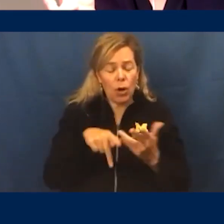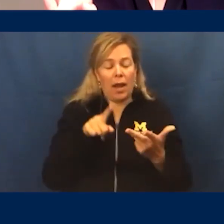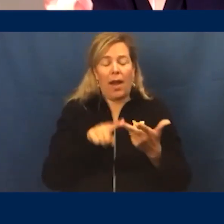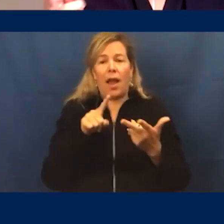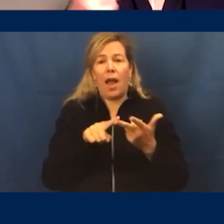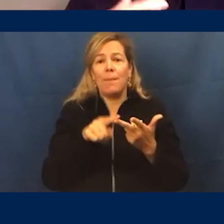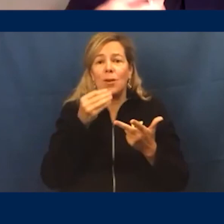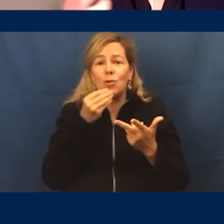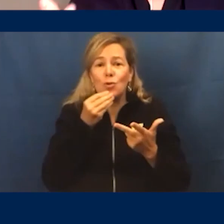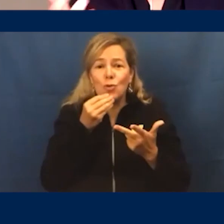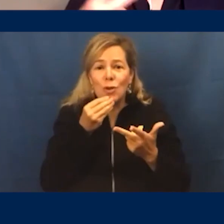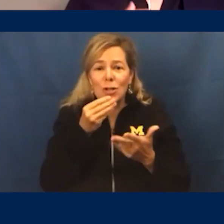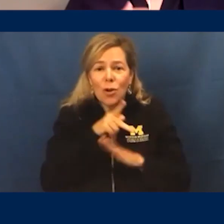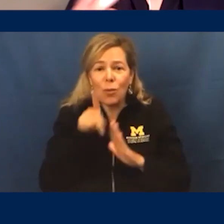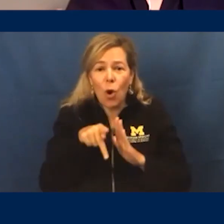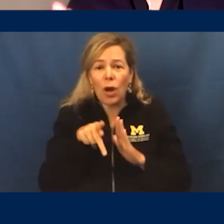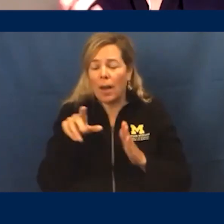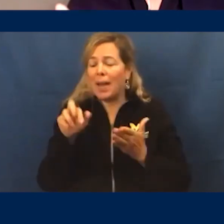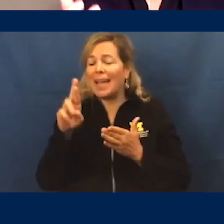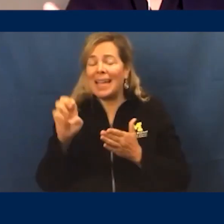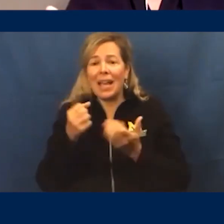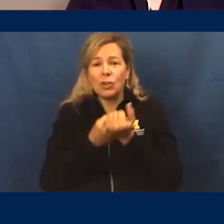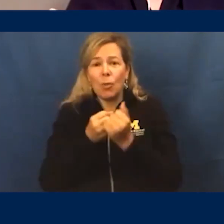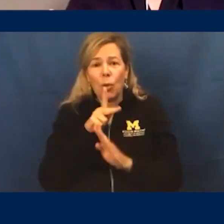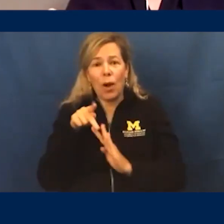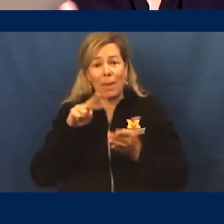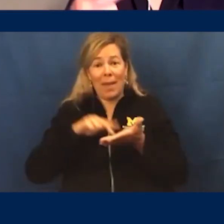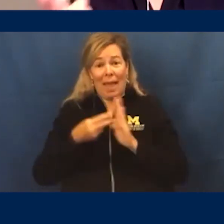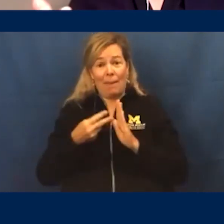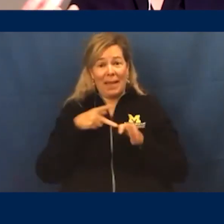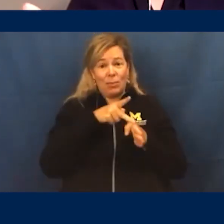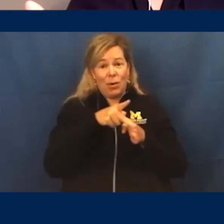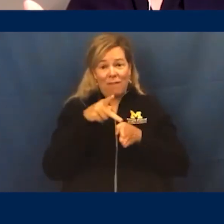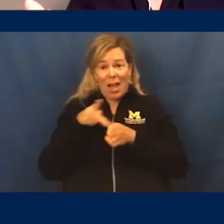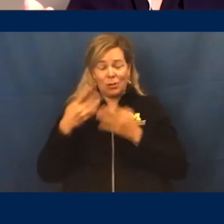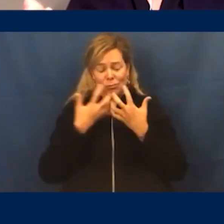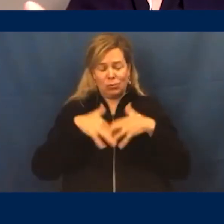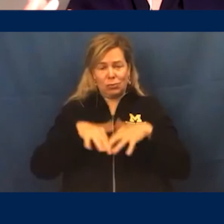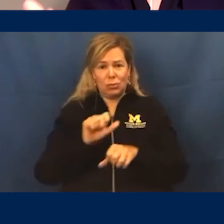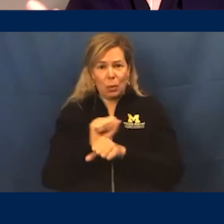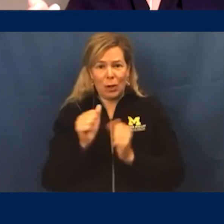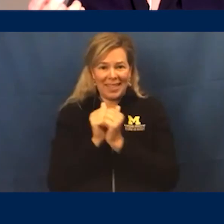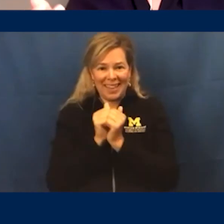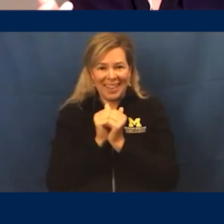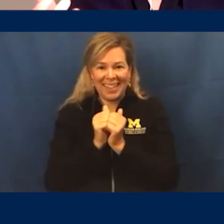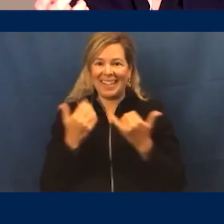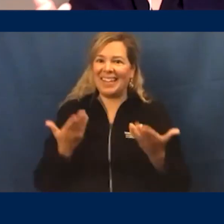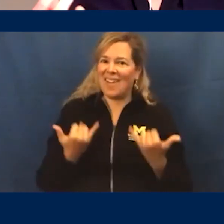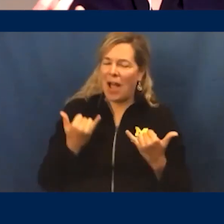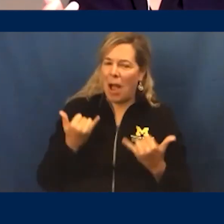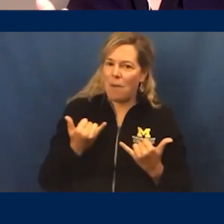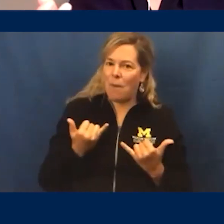coordination programs. And this means multiple professionals working together. And here I want to give a big shout out to